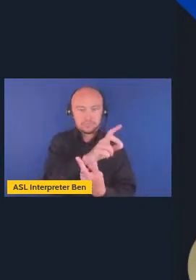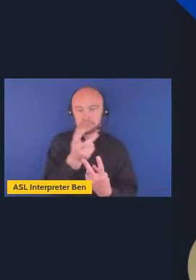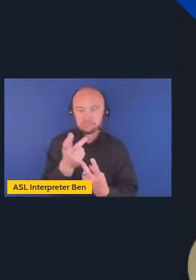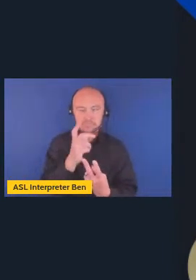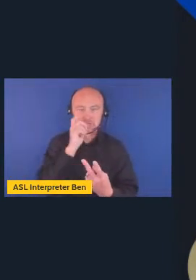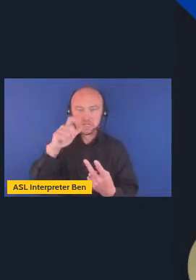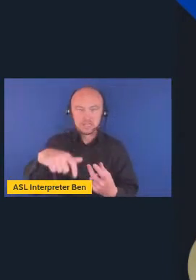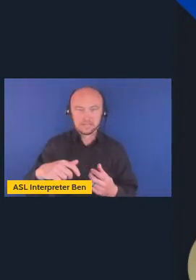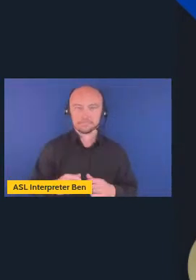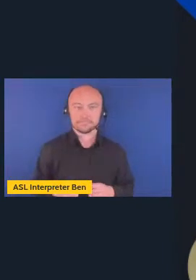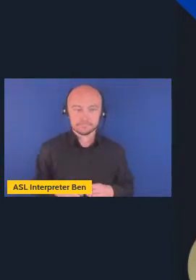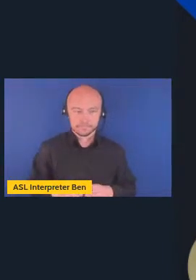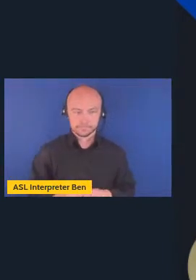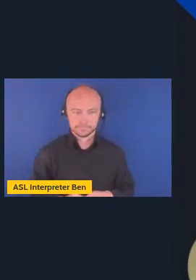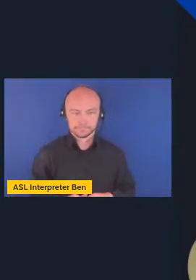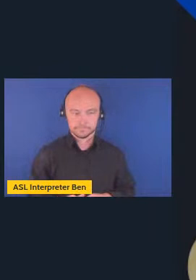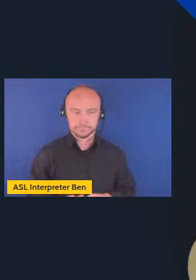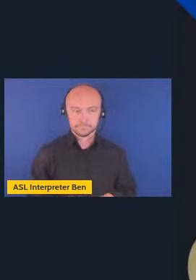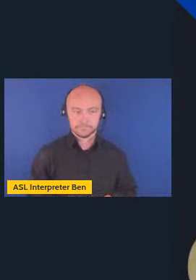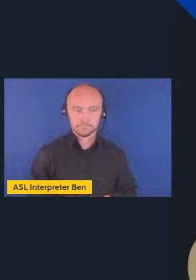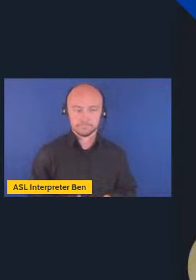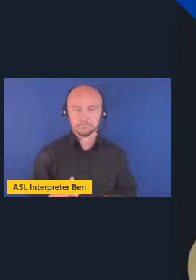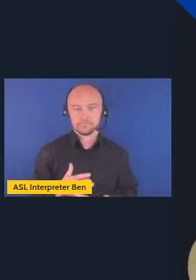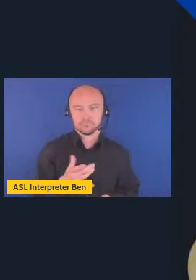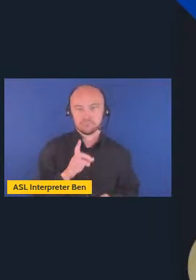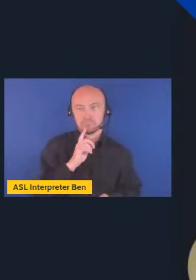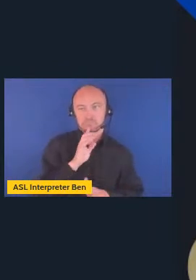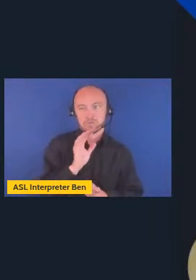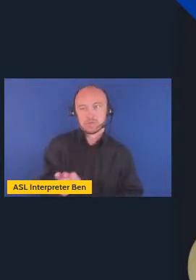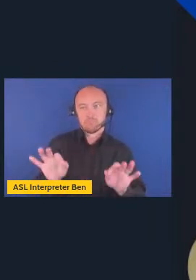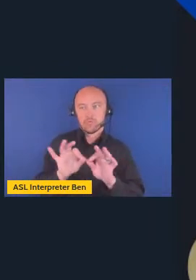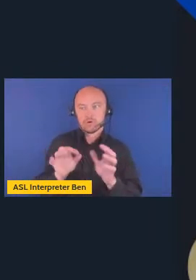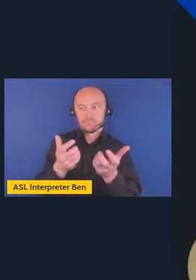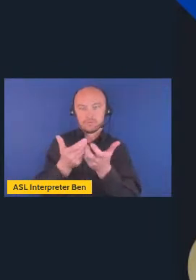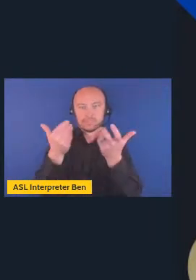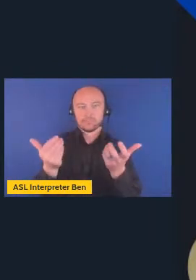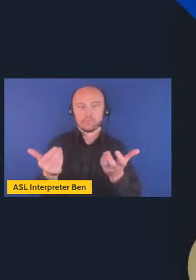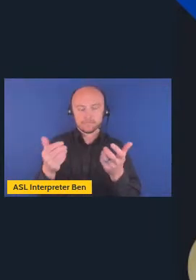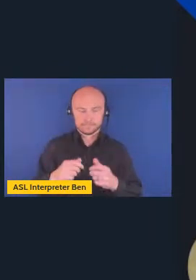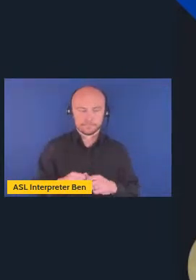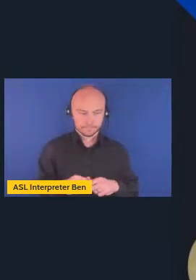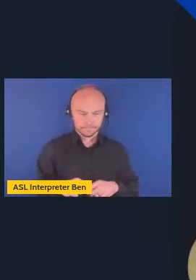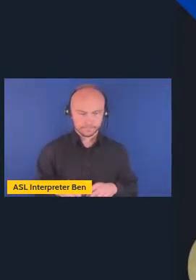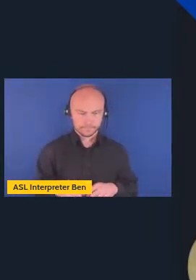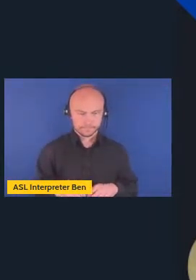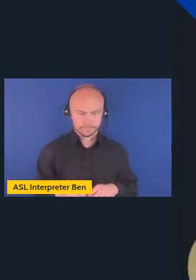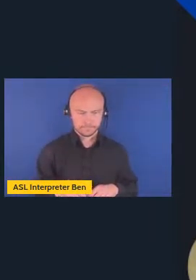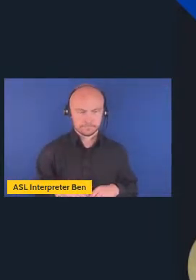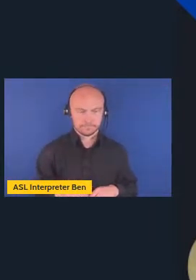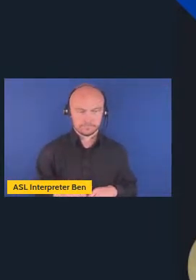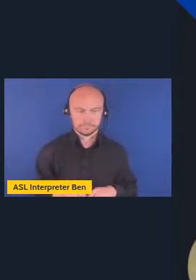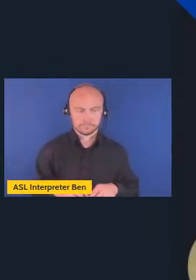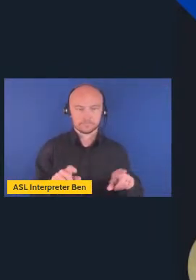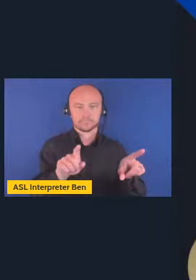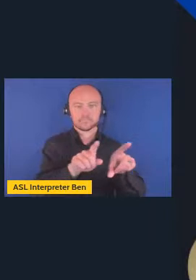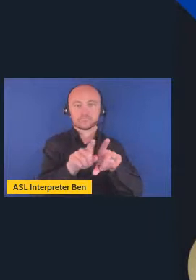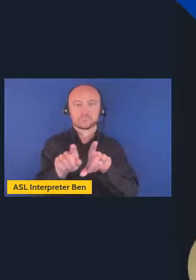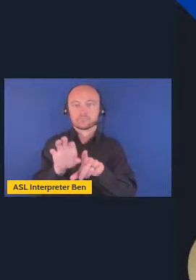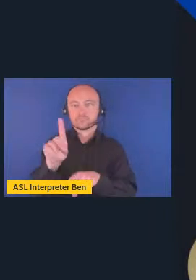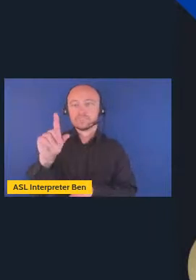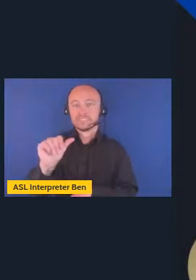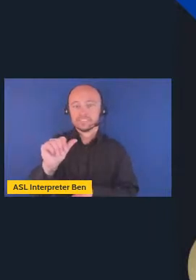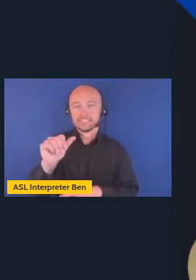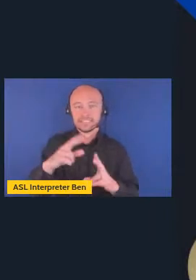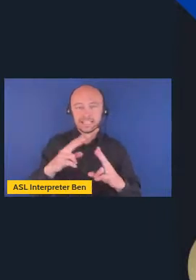application. So therefore, we felt it was important to keep that separate. There was also some data that we wanted to keep